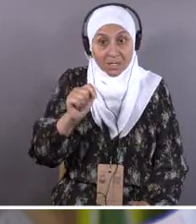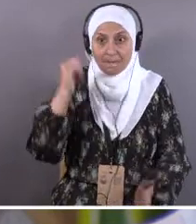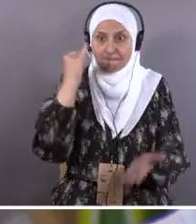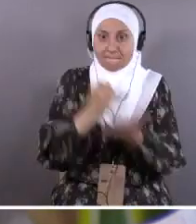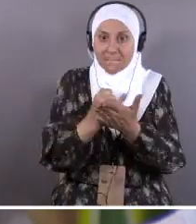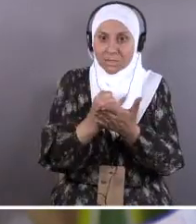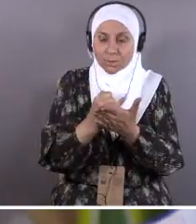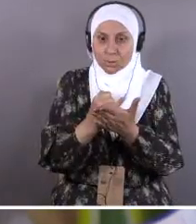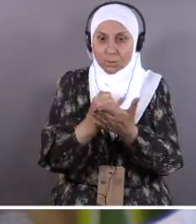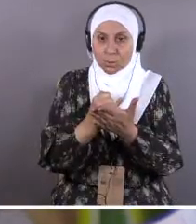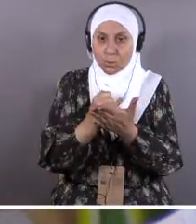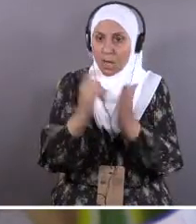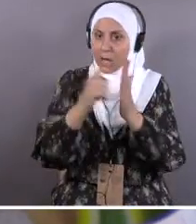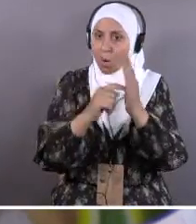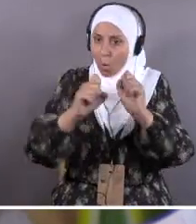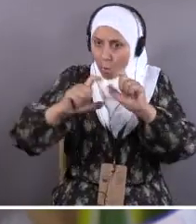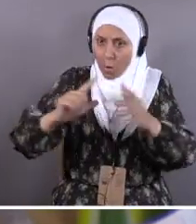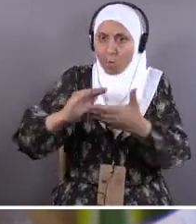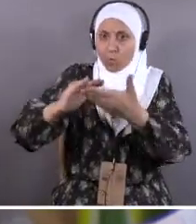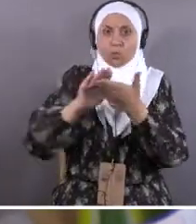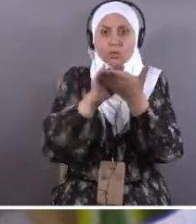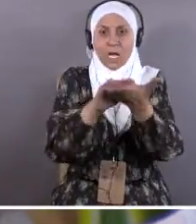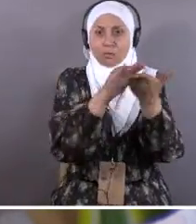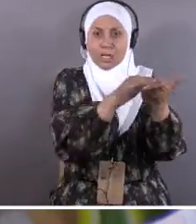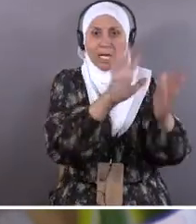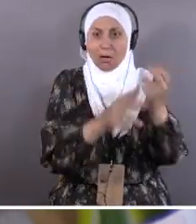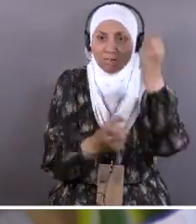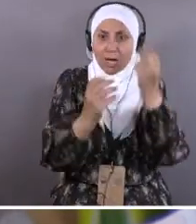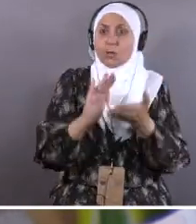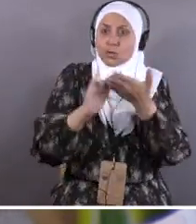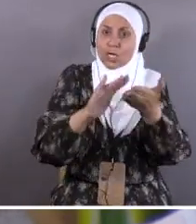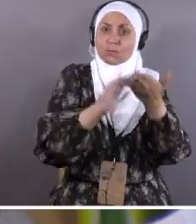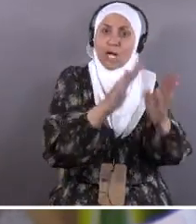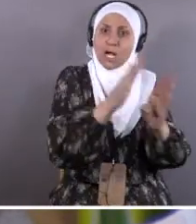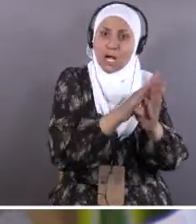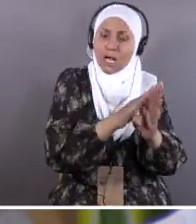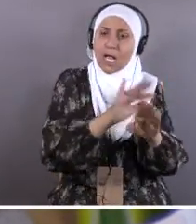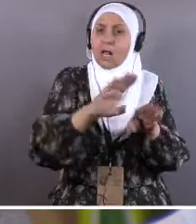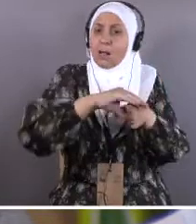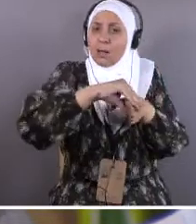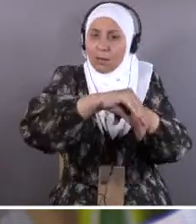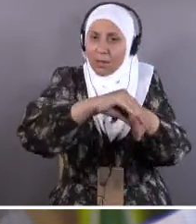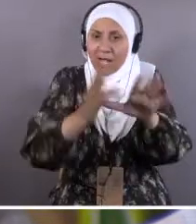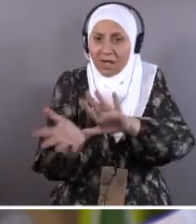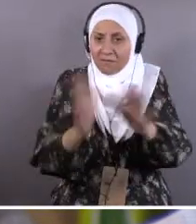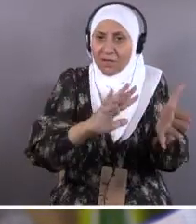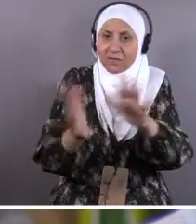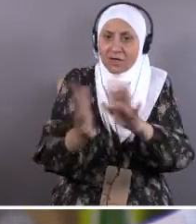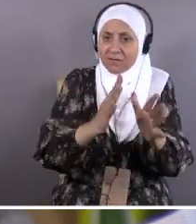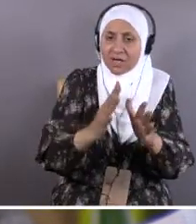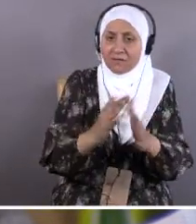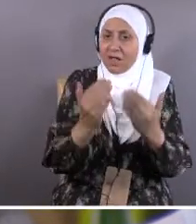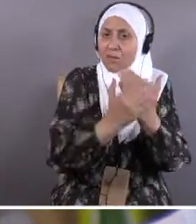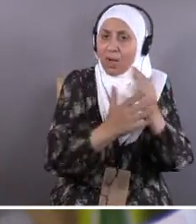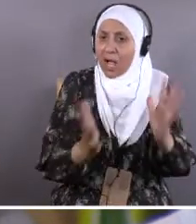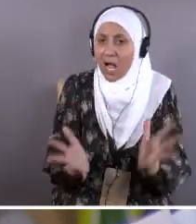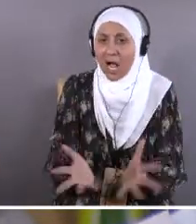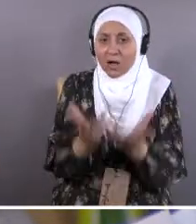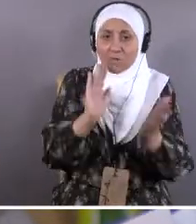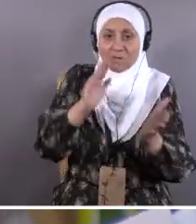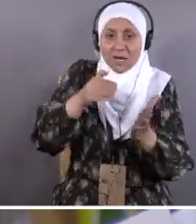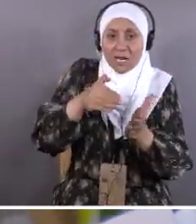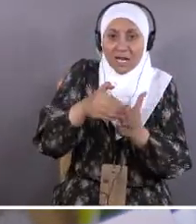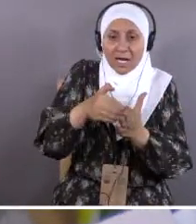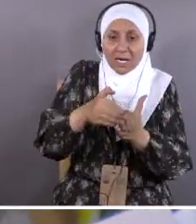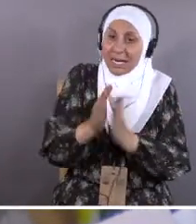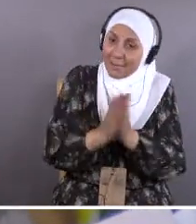that we should be able to go ahead with these ideas through incubation, help the persons that have initiatives.